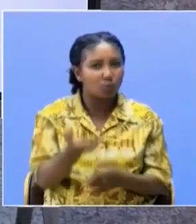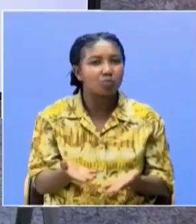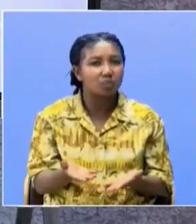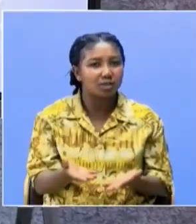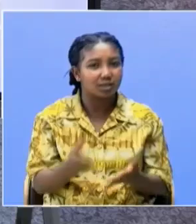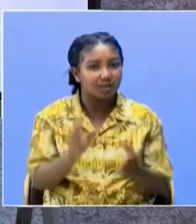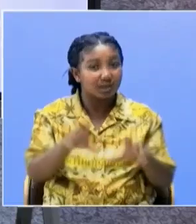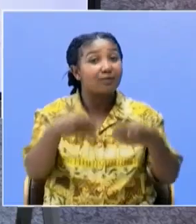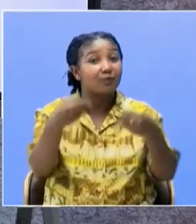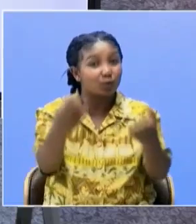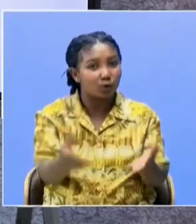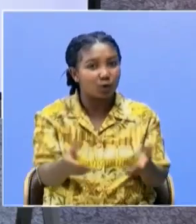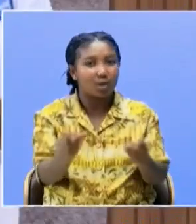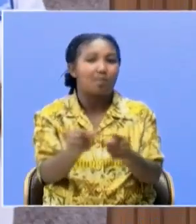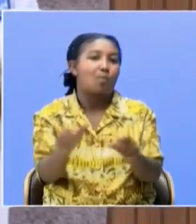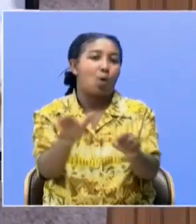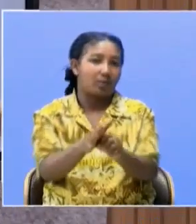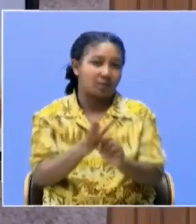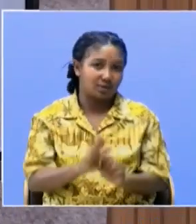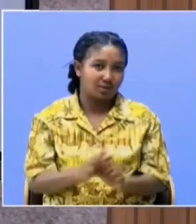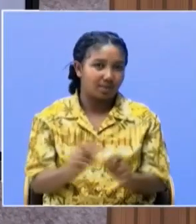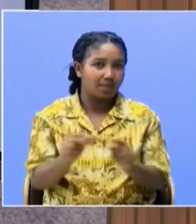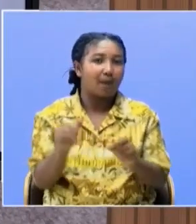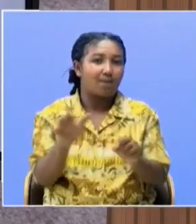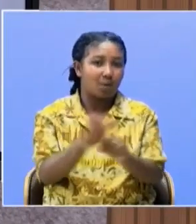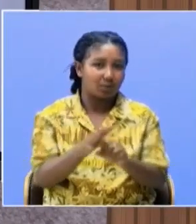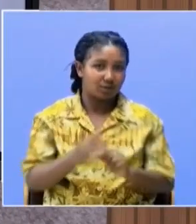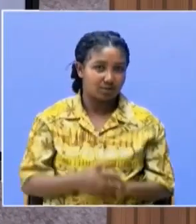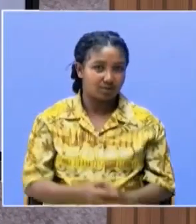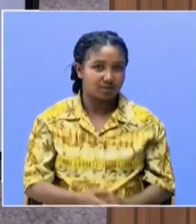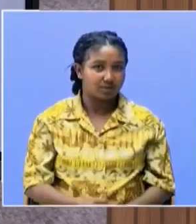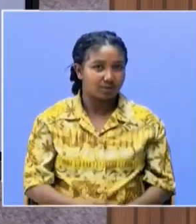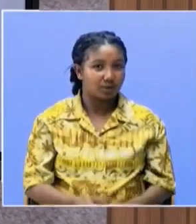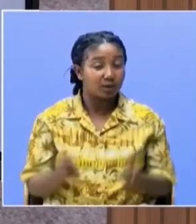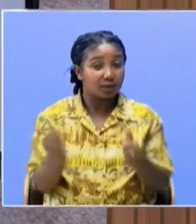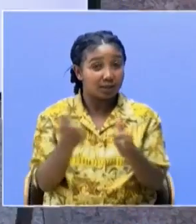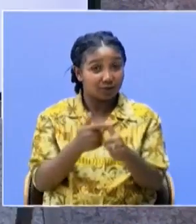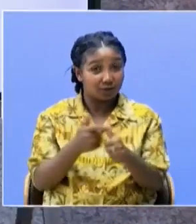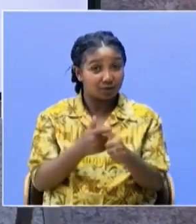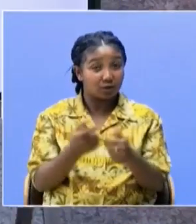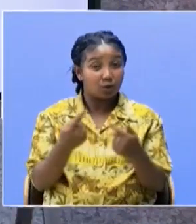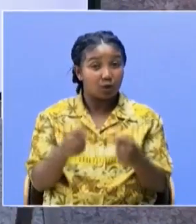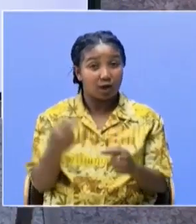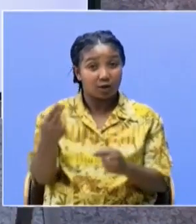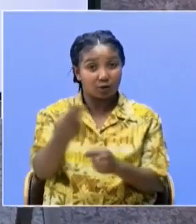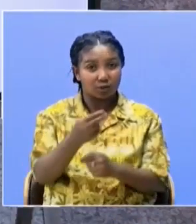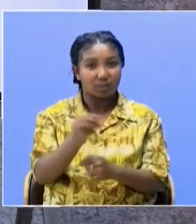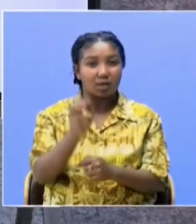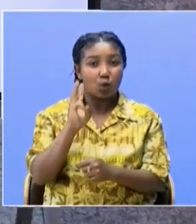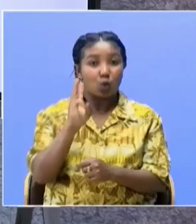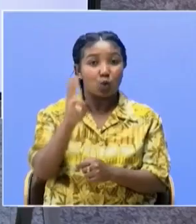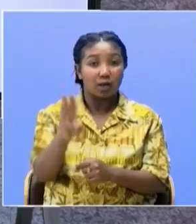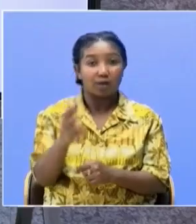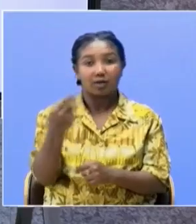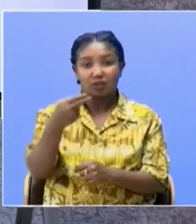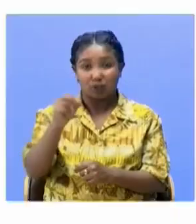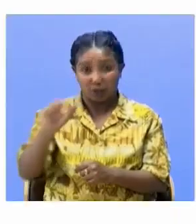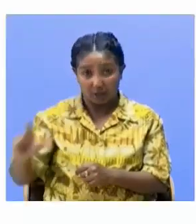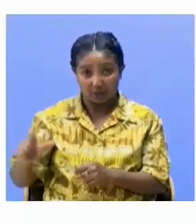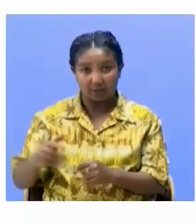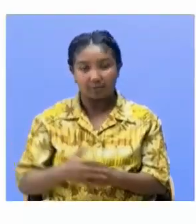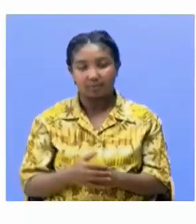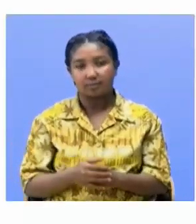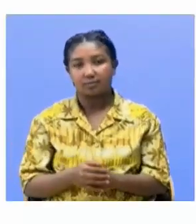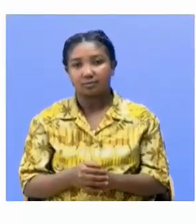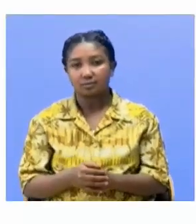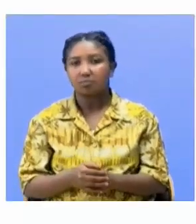is giving you what? A promise. It is a promise. So, the first, when you are using will and shall. 1,